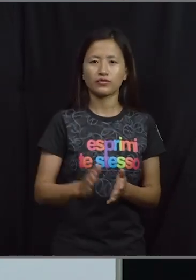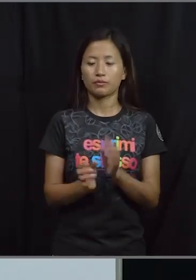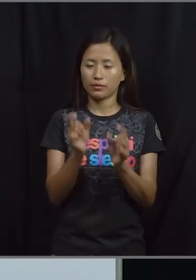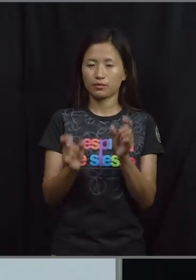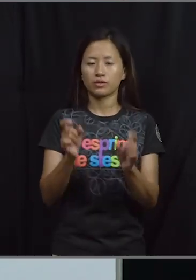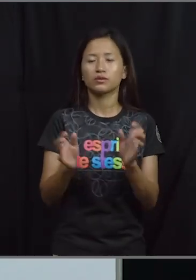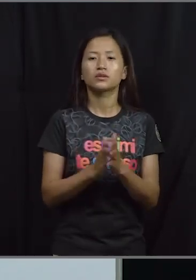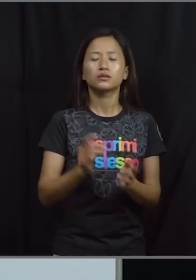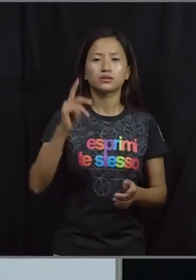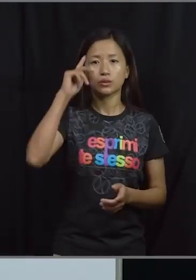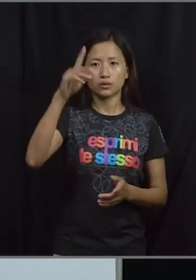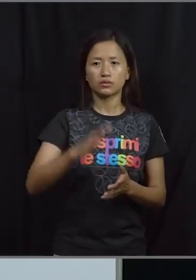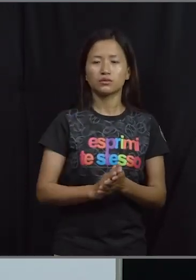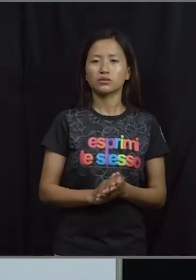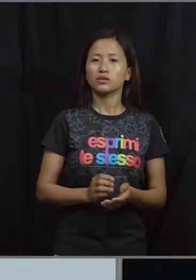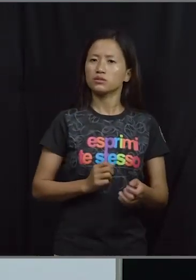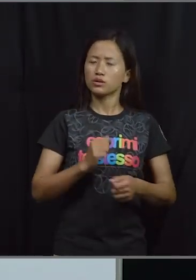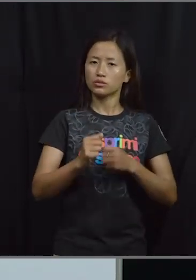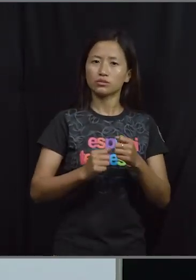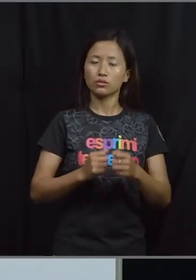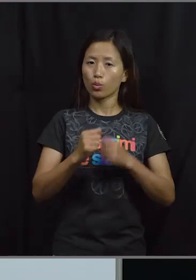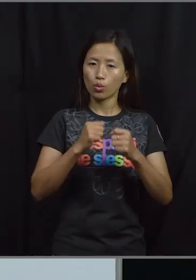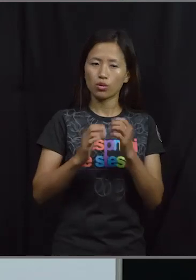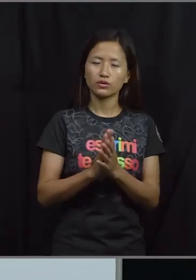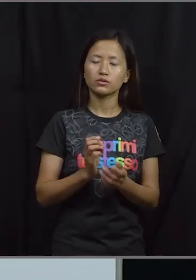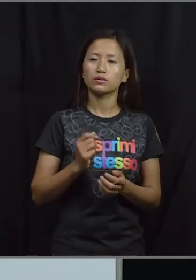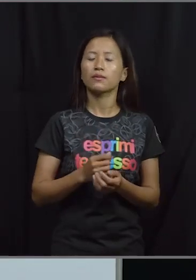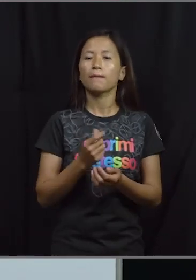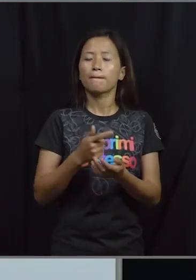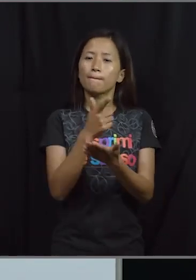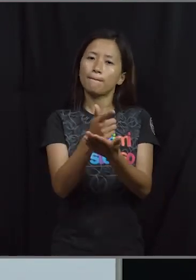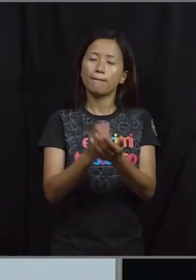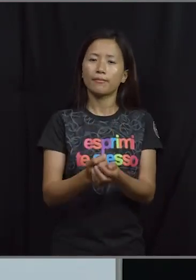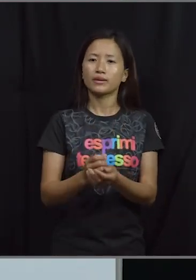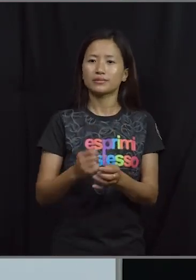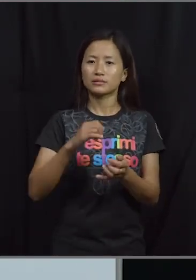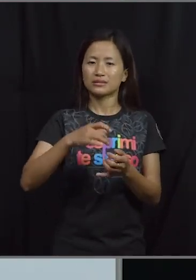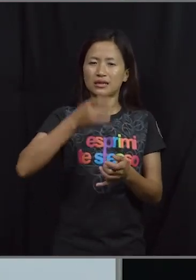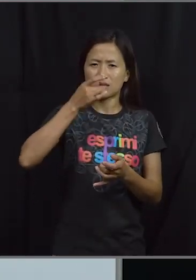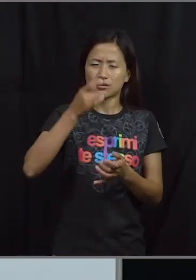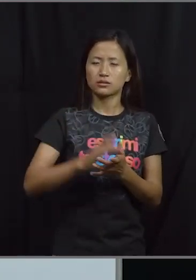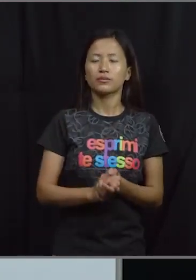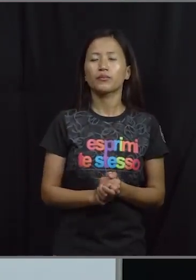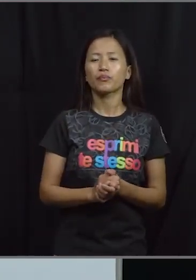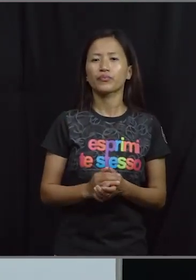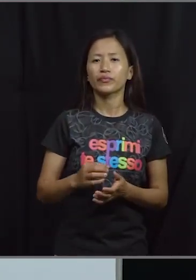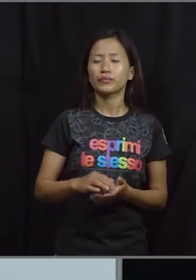people rushed for panic buying. Things like that happen. So in that situation,